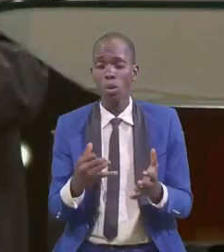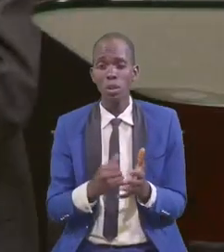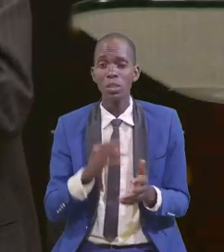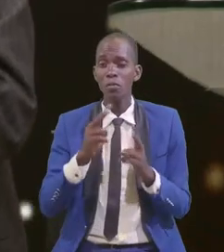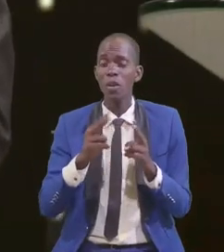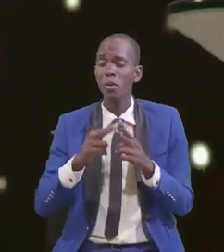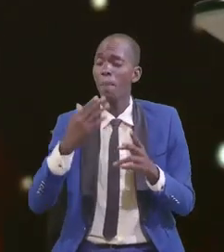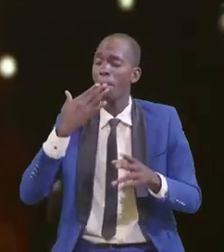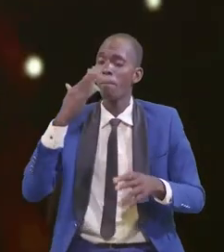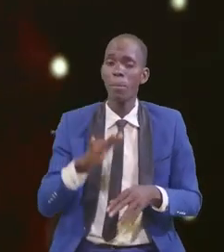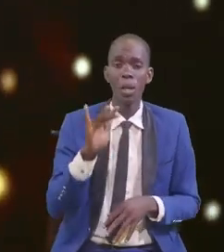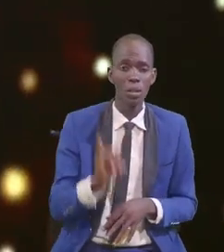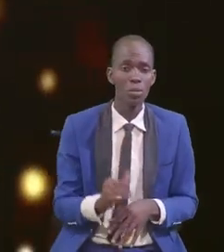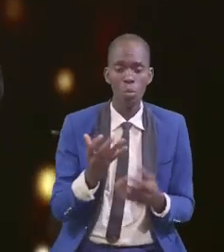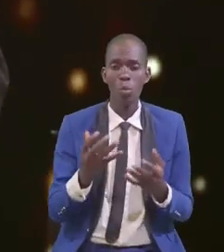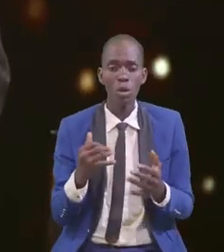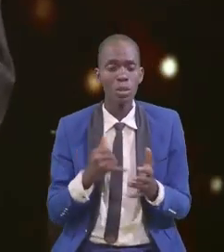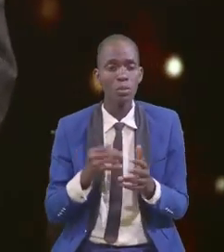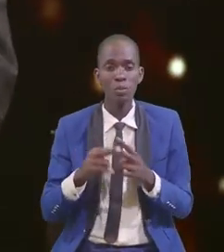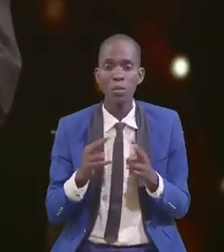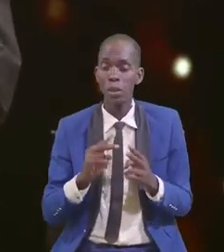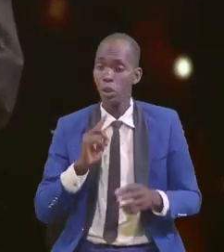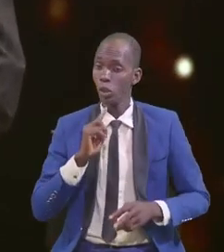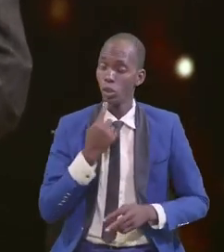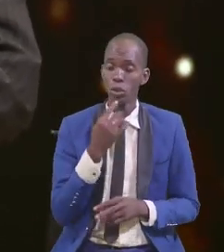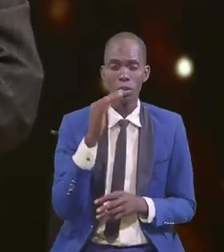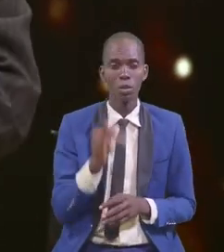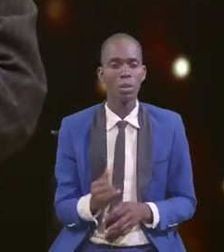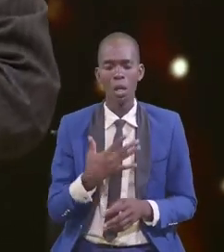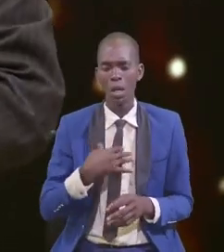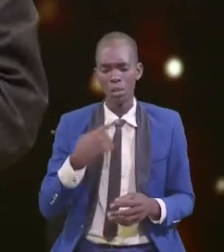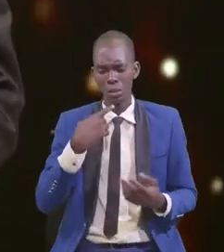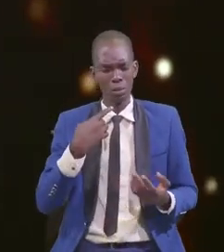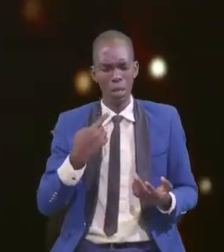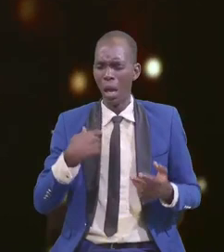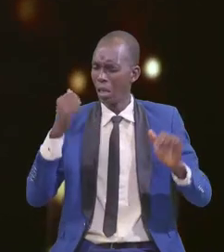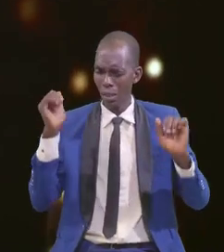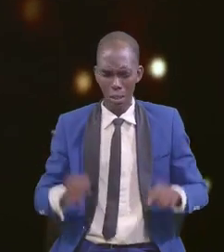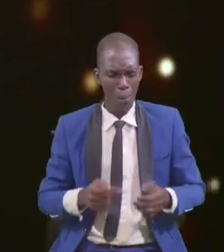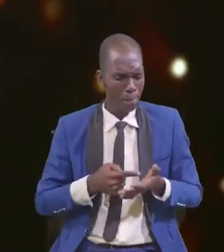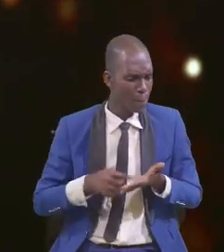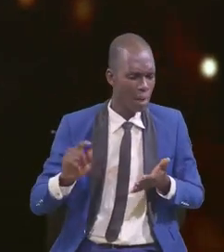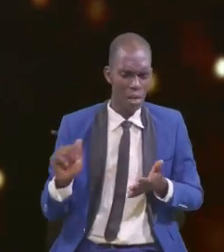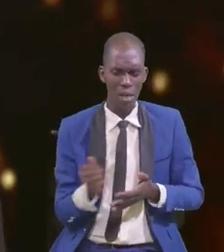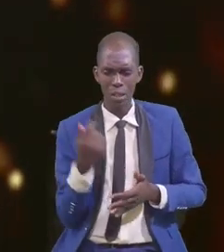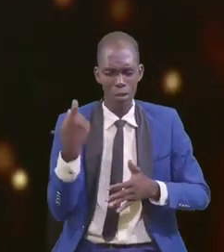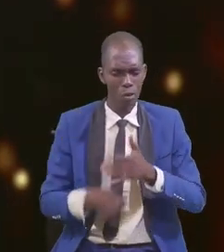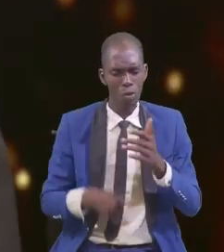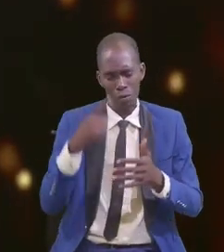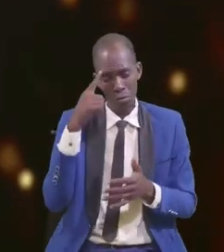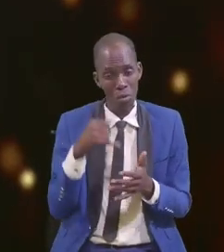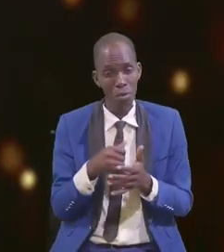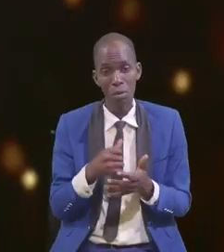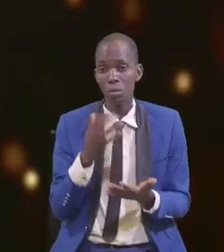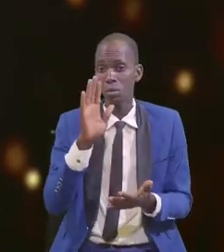so definitely that you say, I'll pay any price, you may pay the price with your